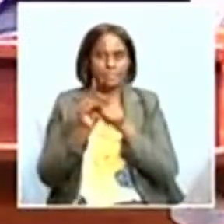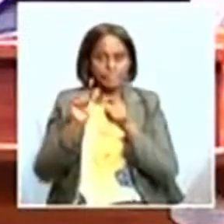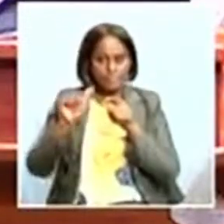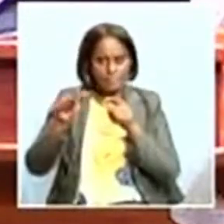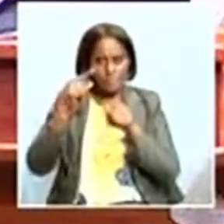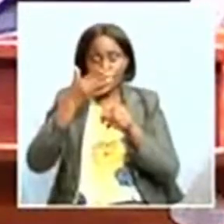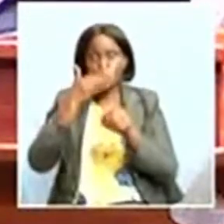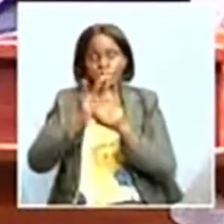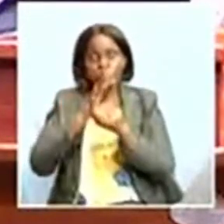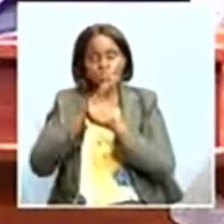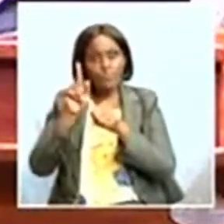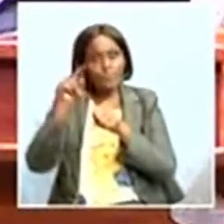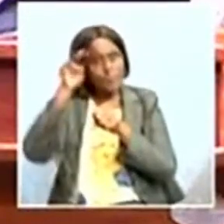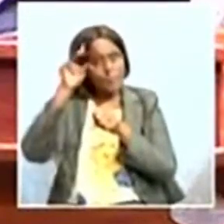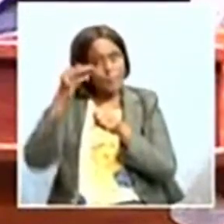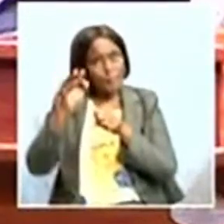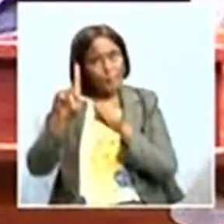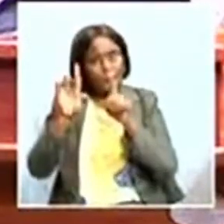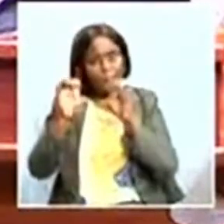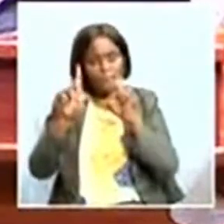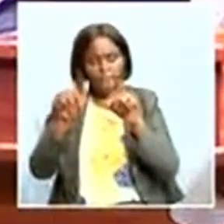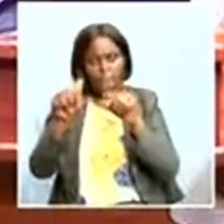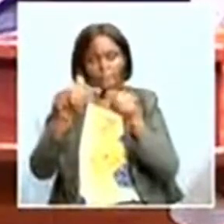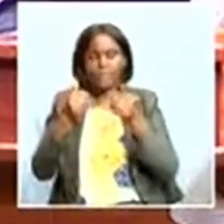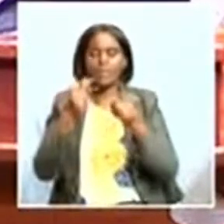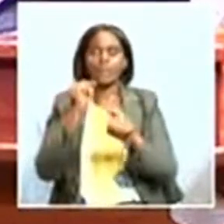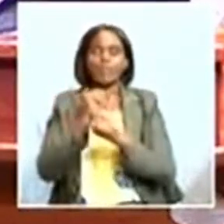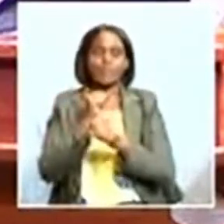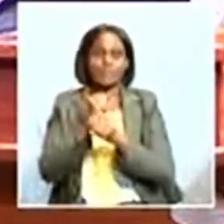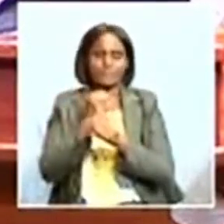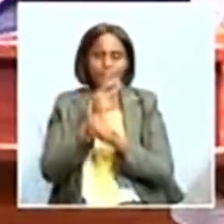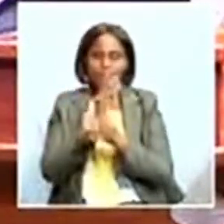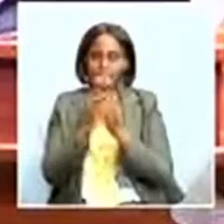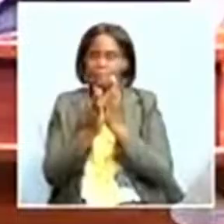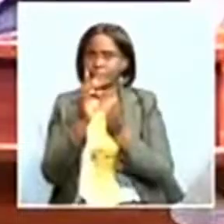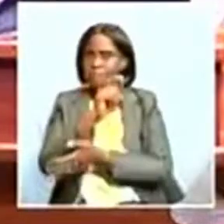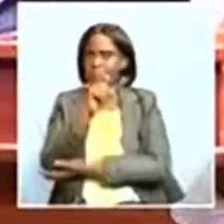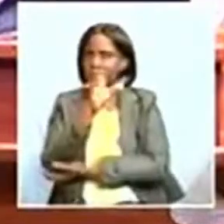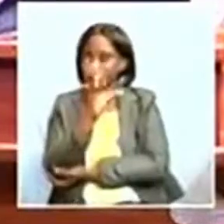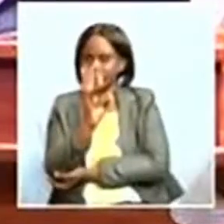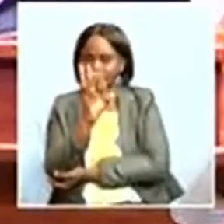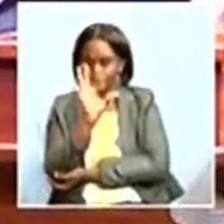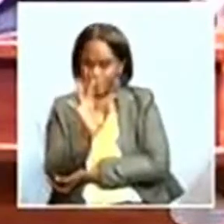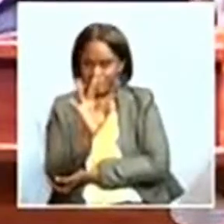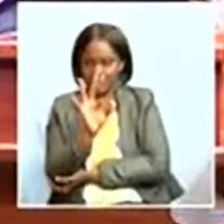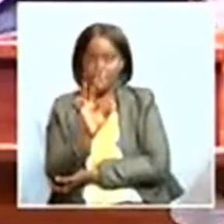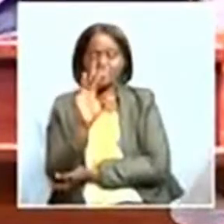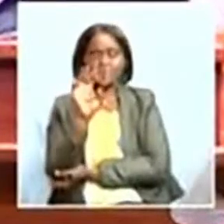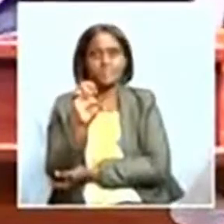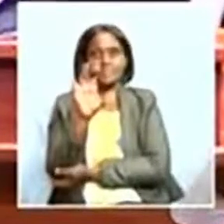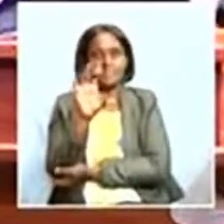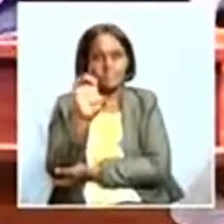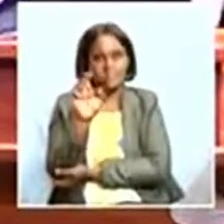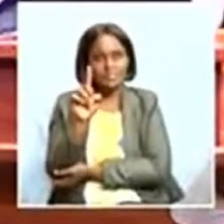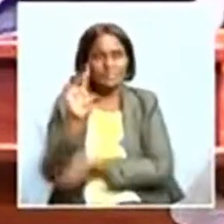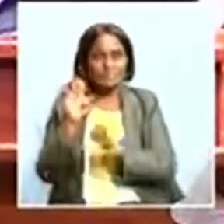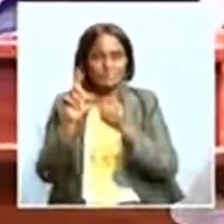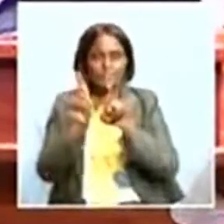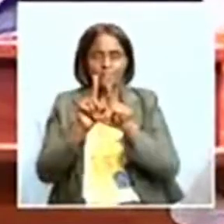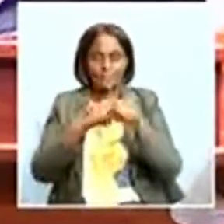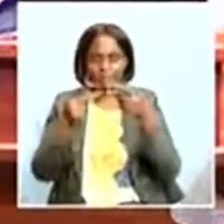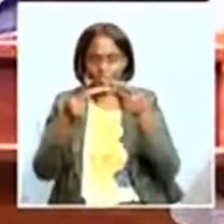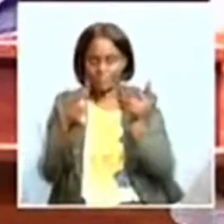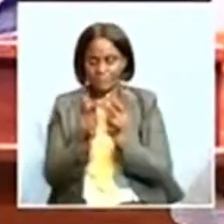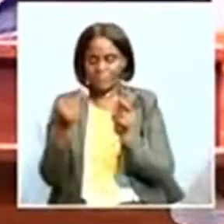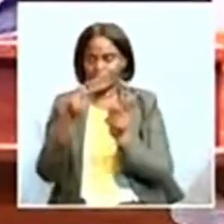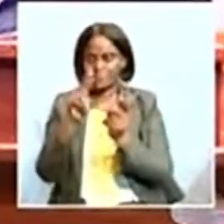this commitment, the Ministry of Education is spearheading construction of 169 early childhood education hub